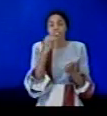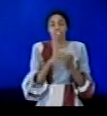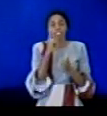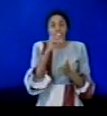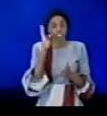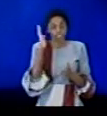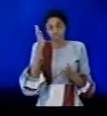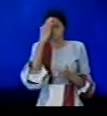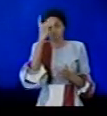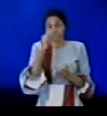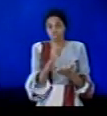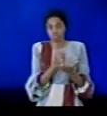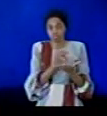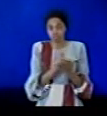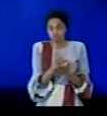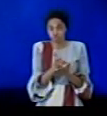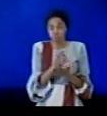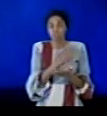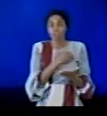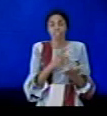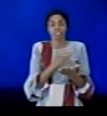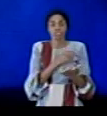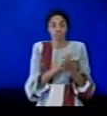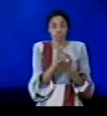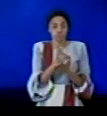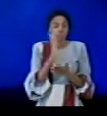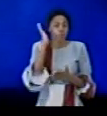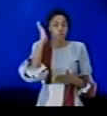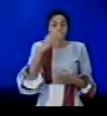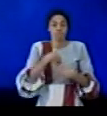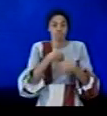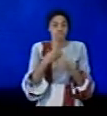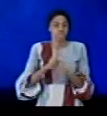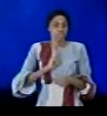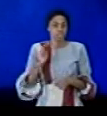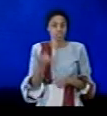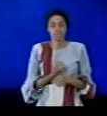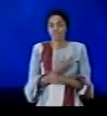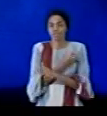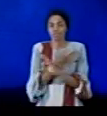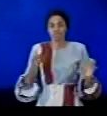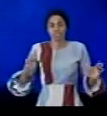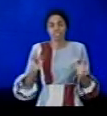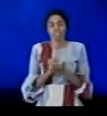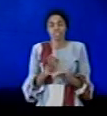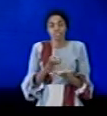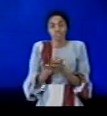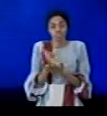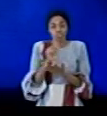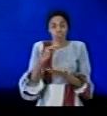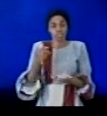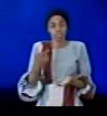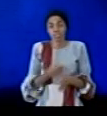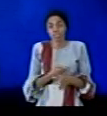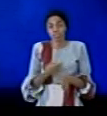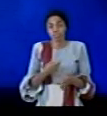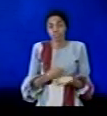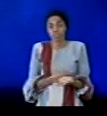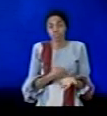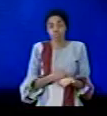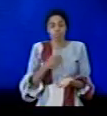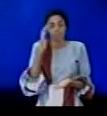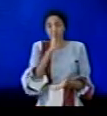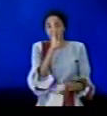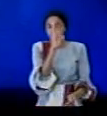the truth shall make us free. The truth of the gospel will be preserved from one generation to